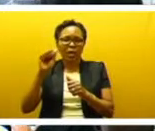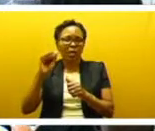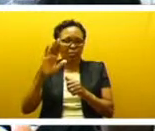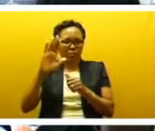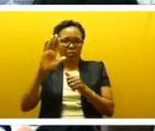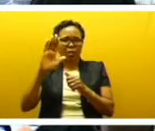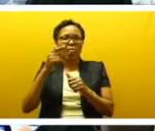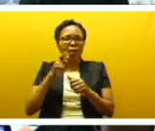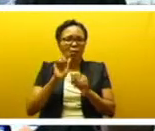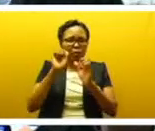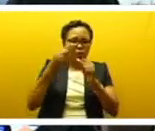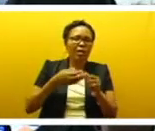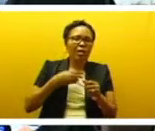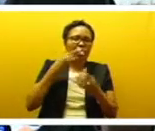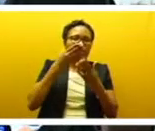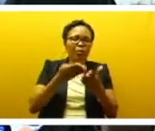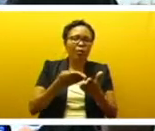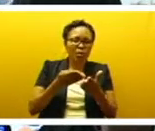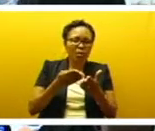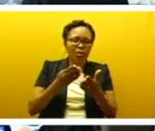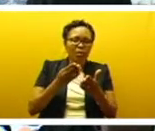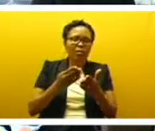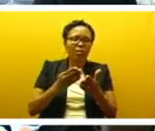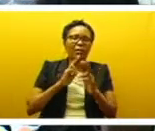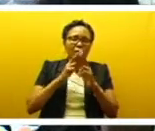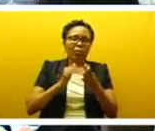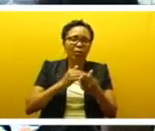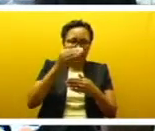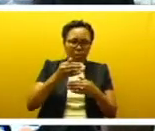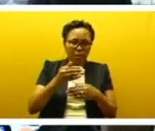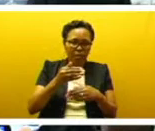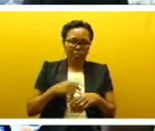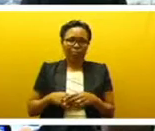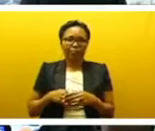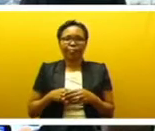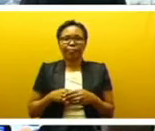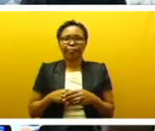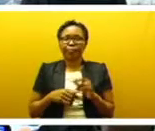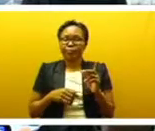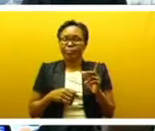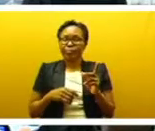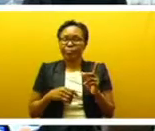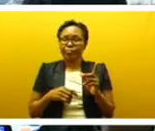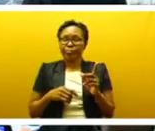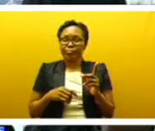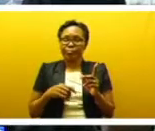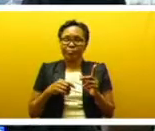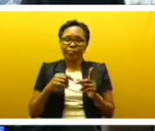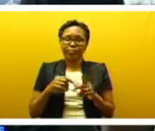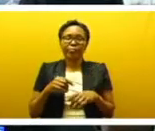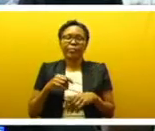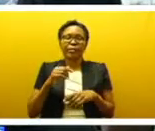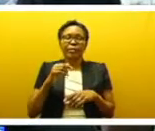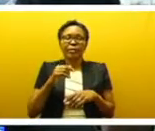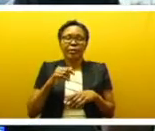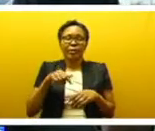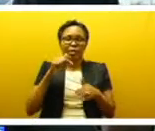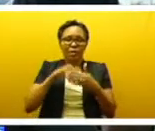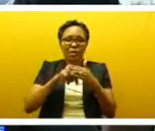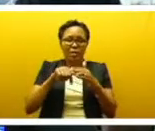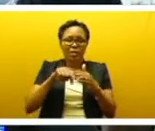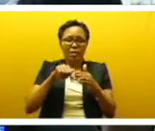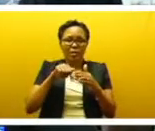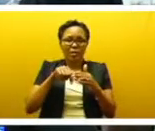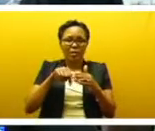then that's correct. In our rejoinder, Madam Chief Justice and the members of the court